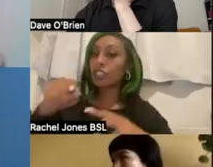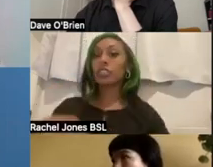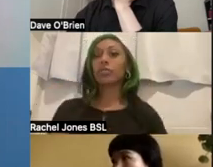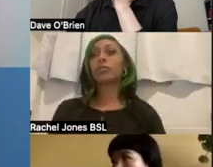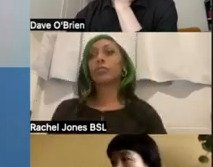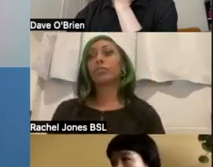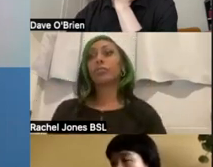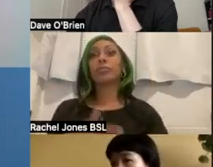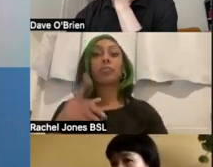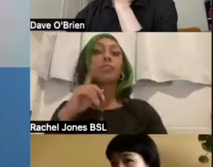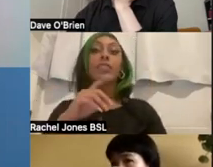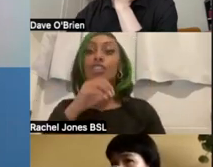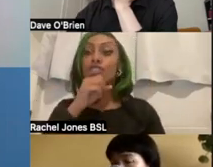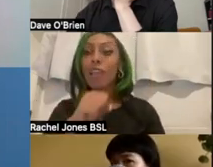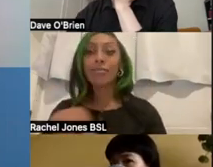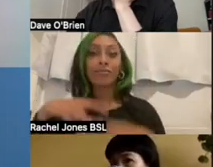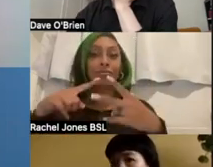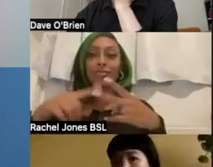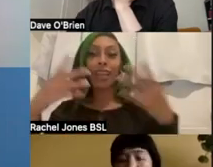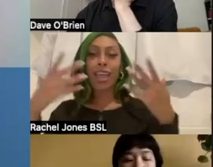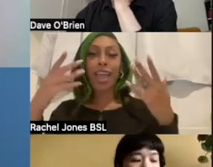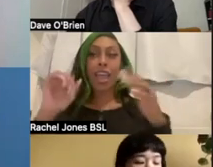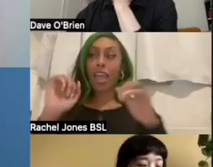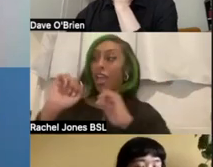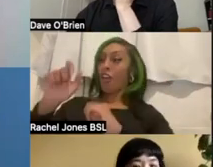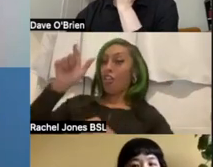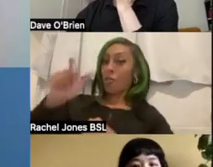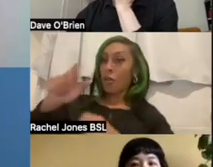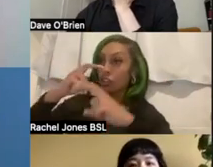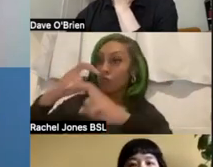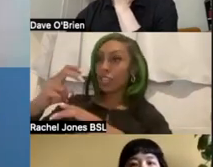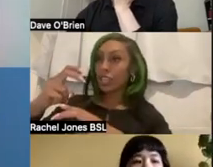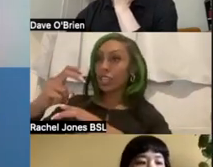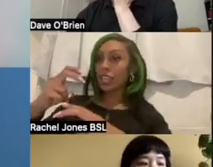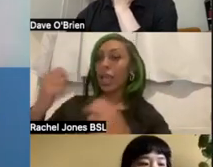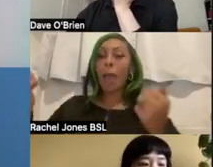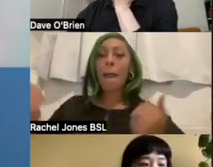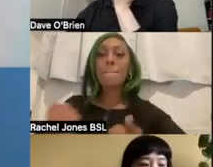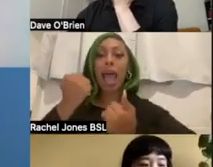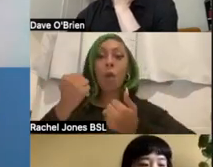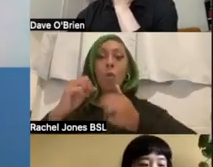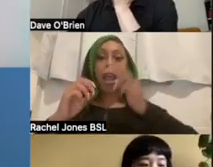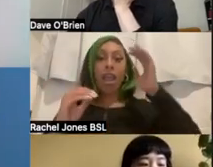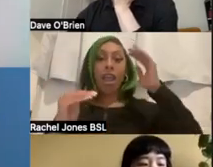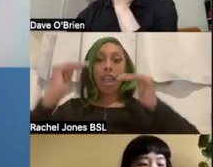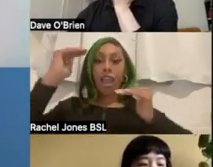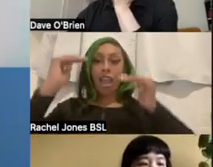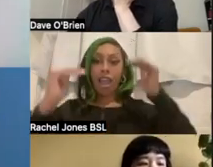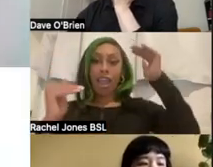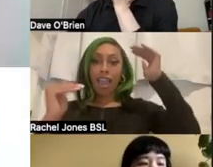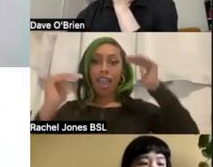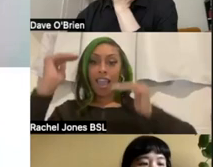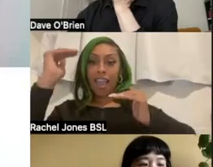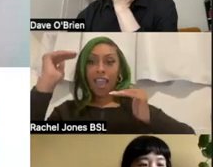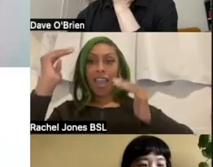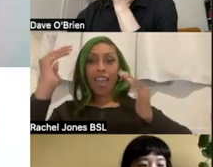and the power dynamics between the researcher and the researched. In the interest of